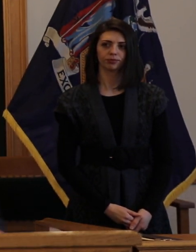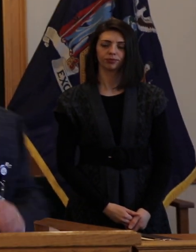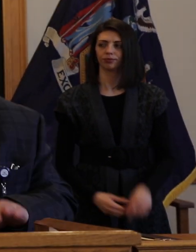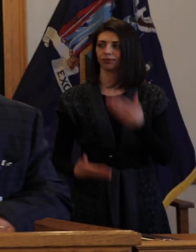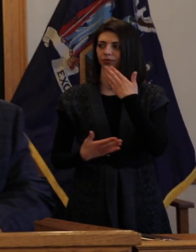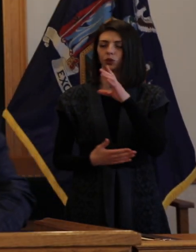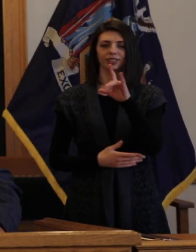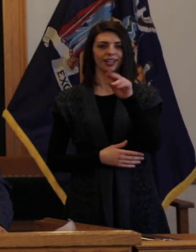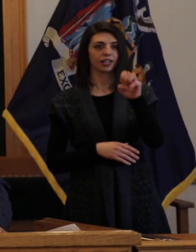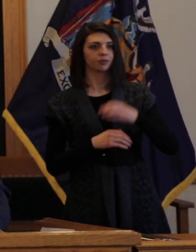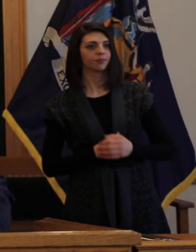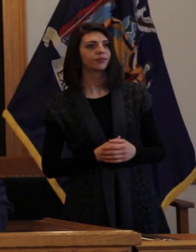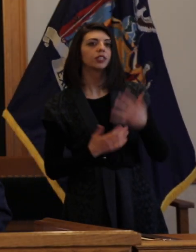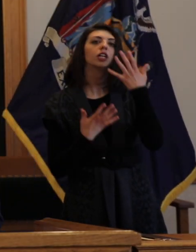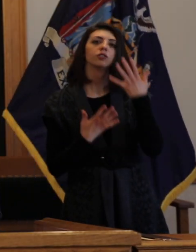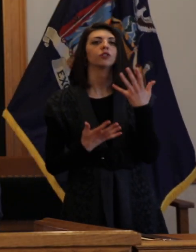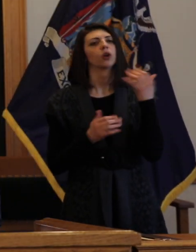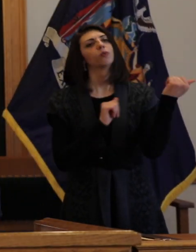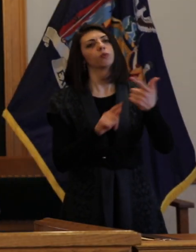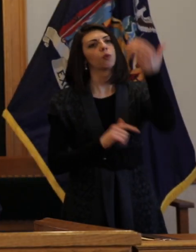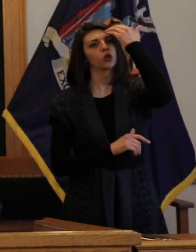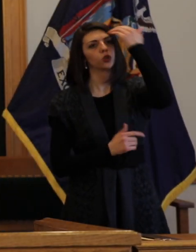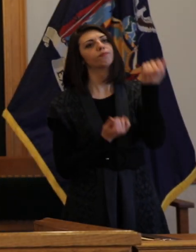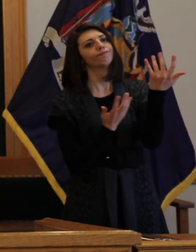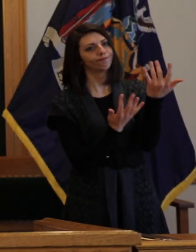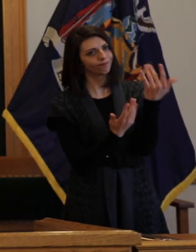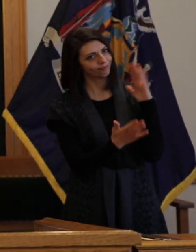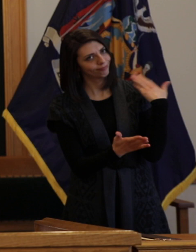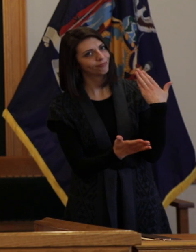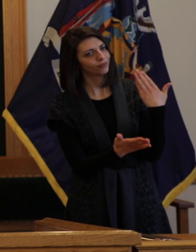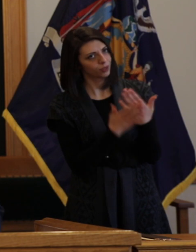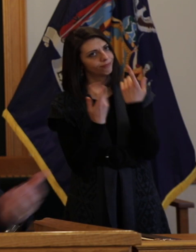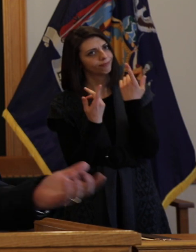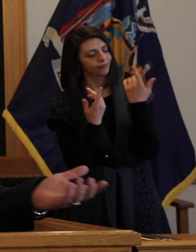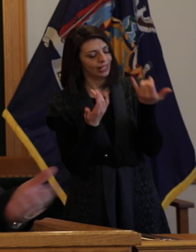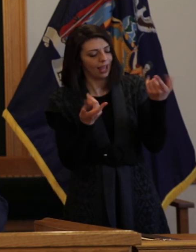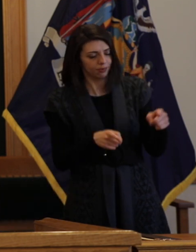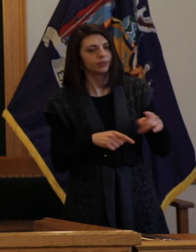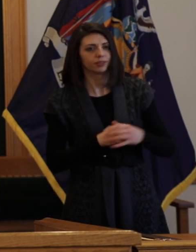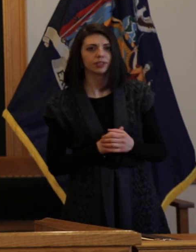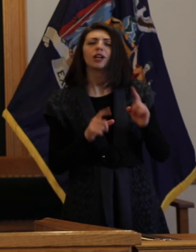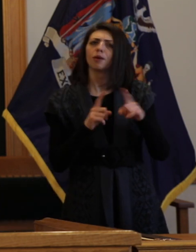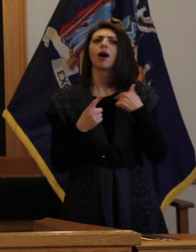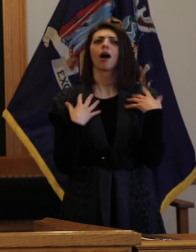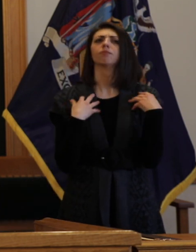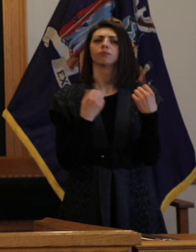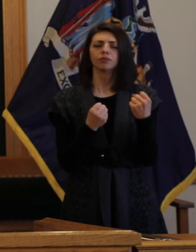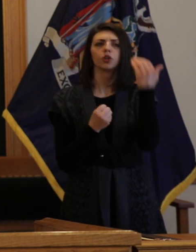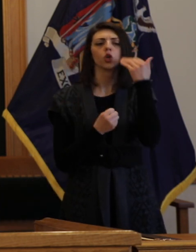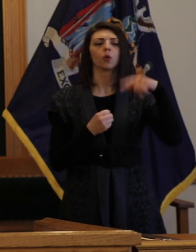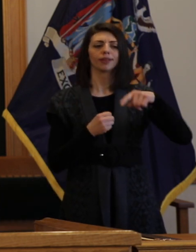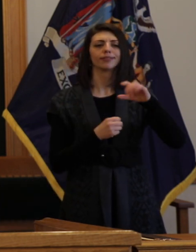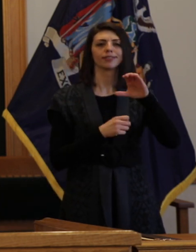Thanks, Diane. Unfortunately, we all knew that this day would come, but I can honestly say I'm very confident in our county as a system, as well as